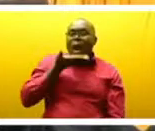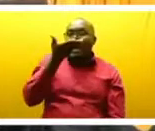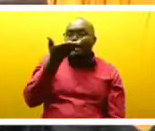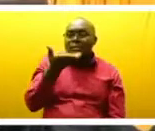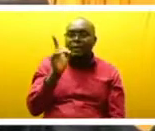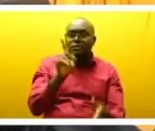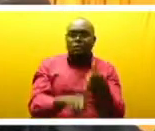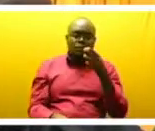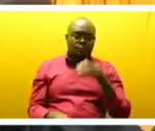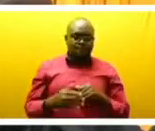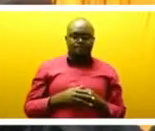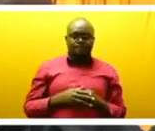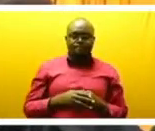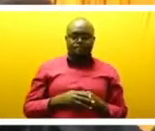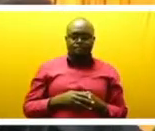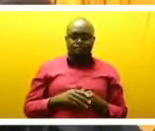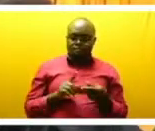follows.